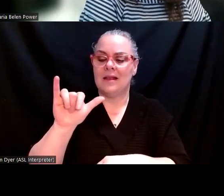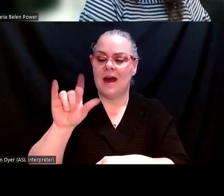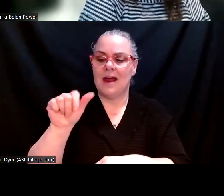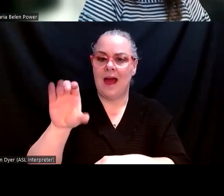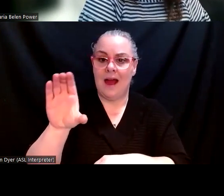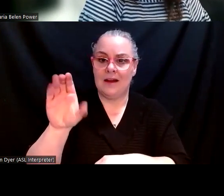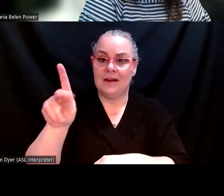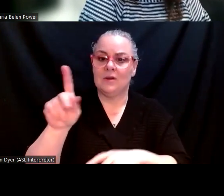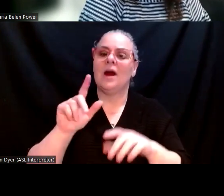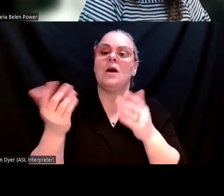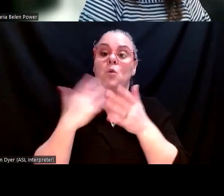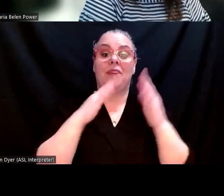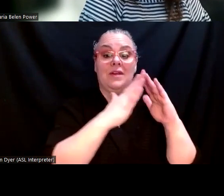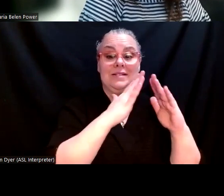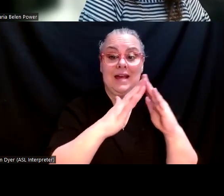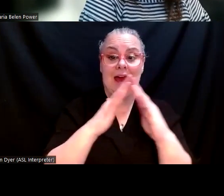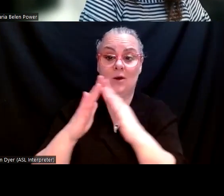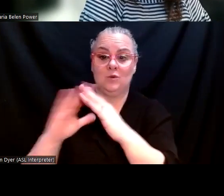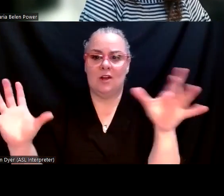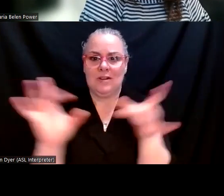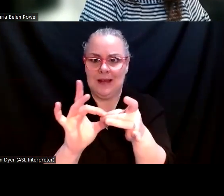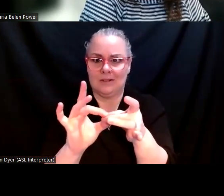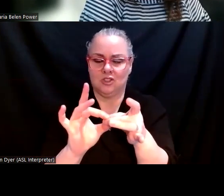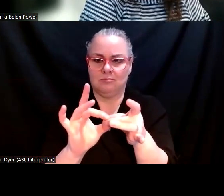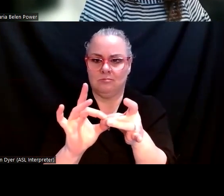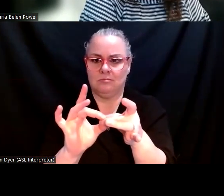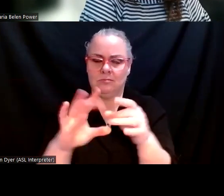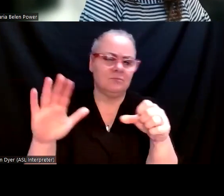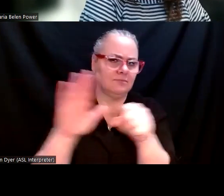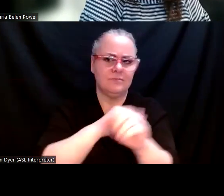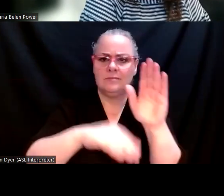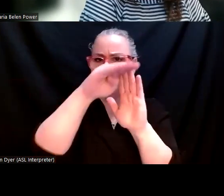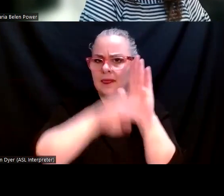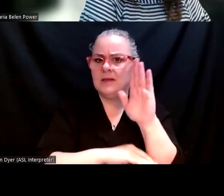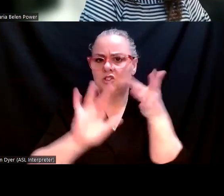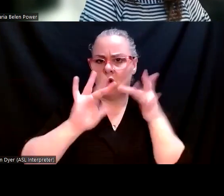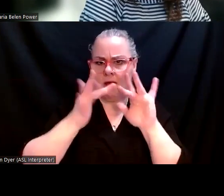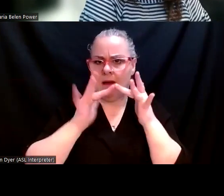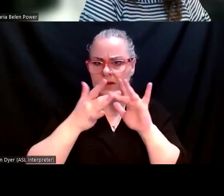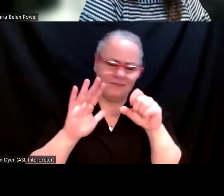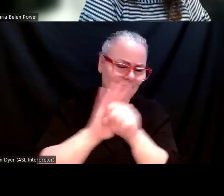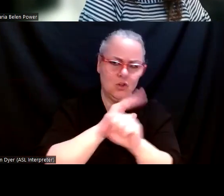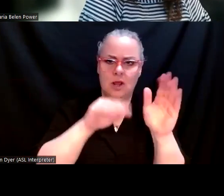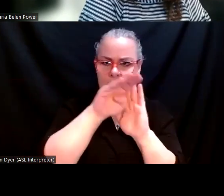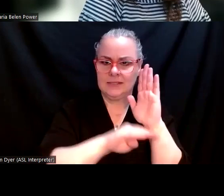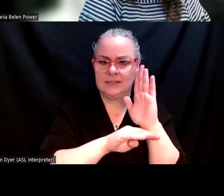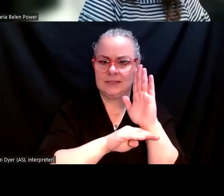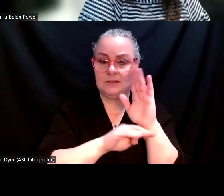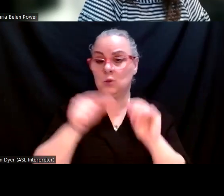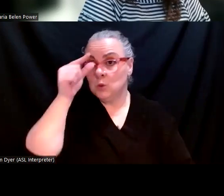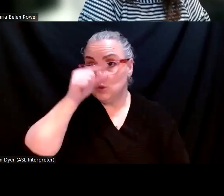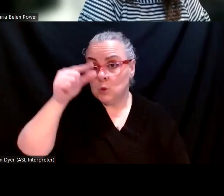with the municipalities that are attached to them. So there is a complete list online. And if you